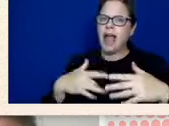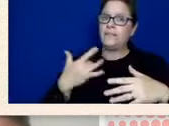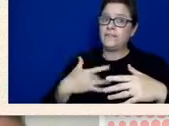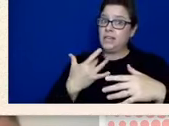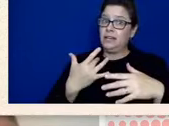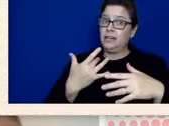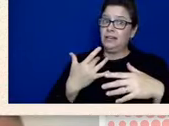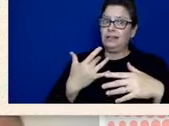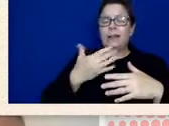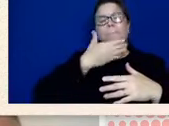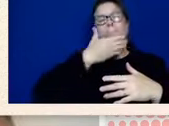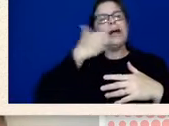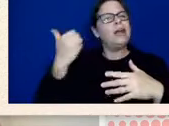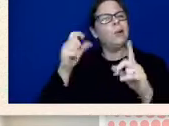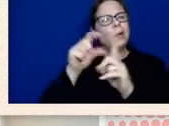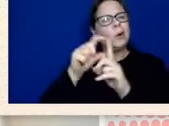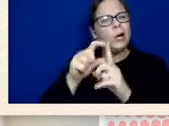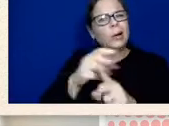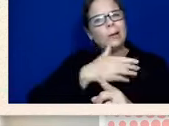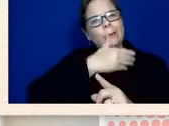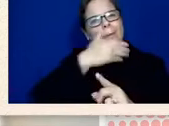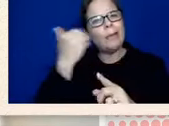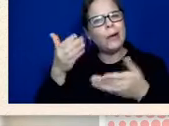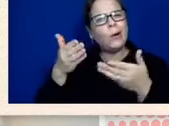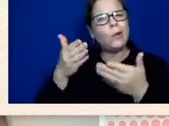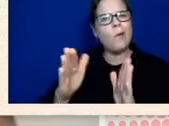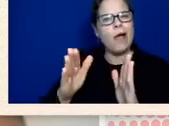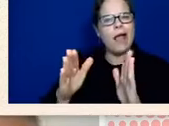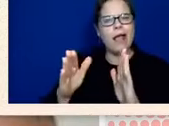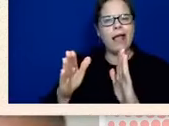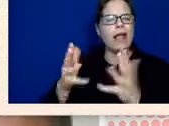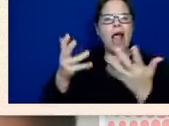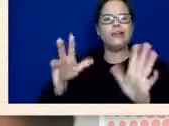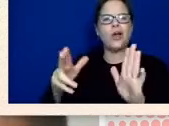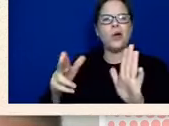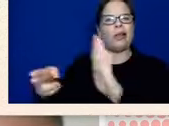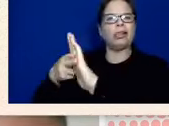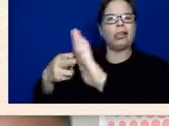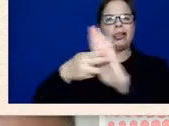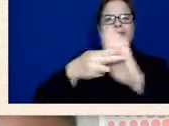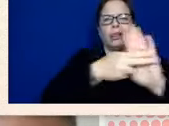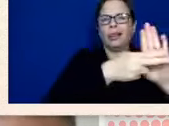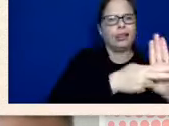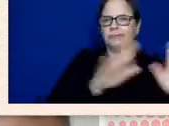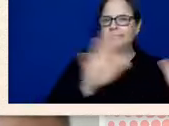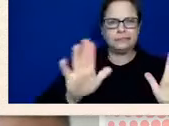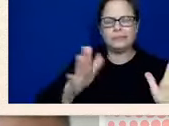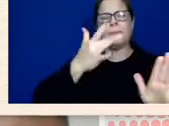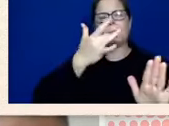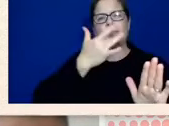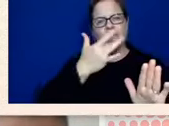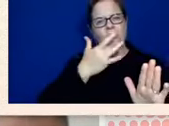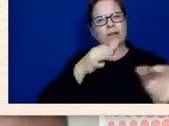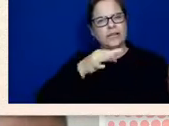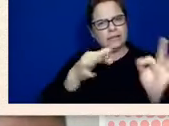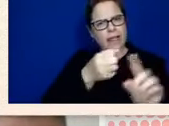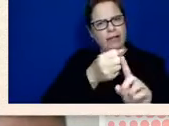better, versus just saying a label, just saying something. Right, because